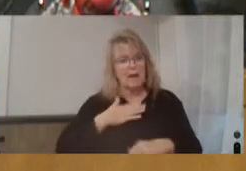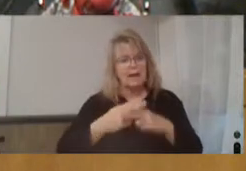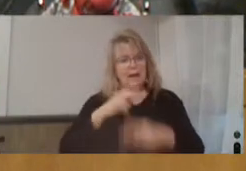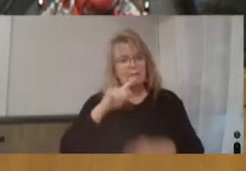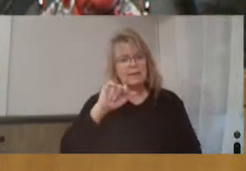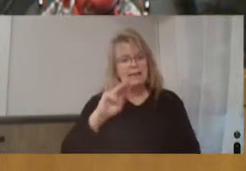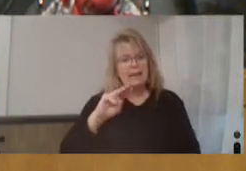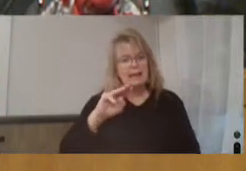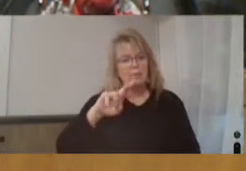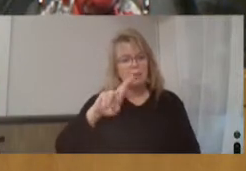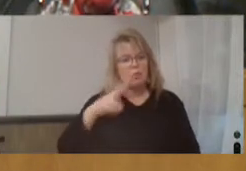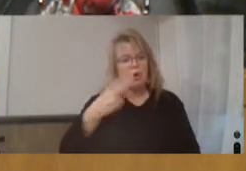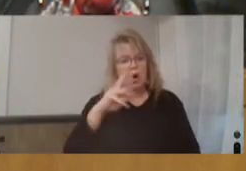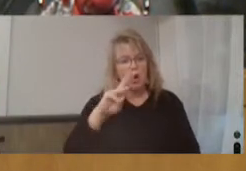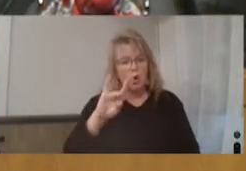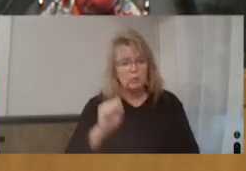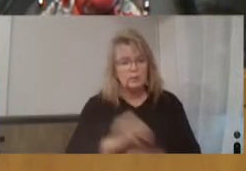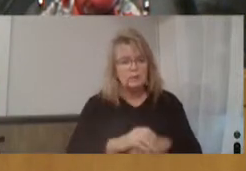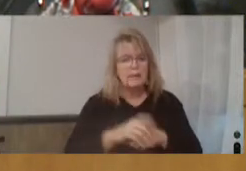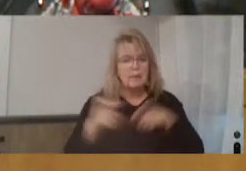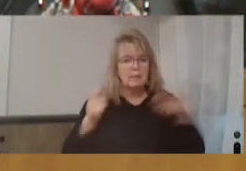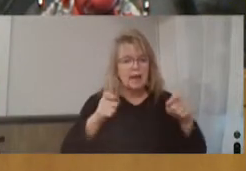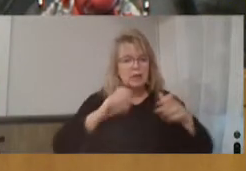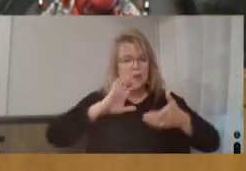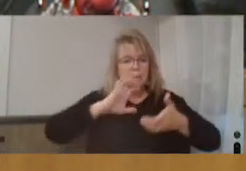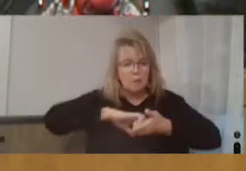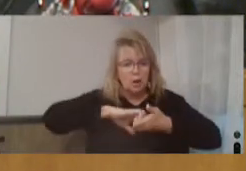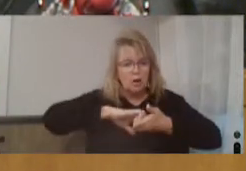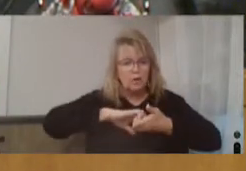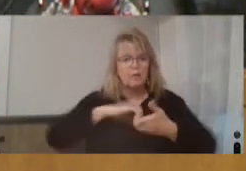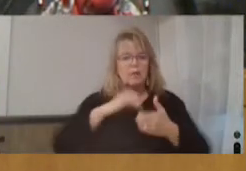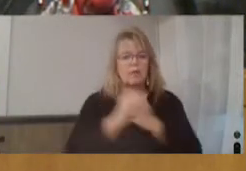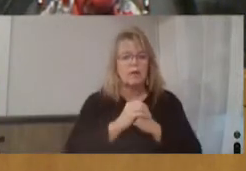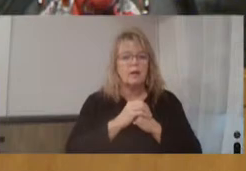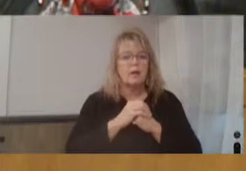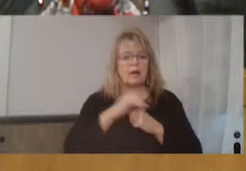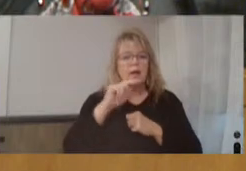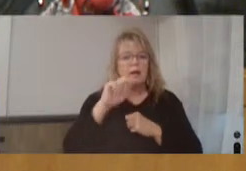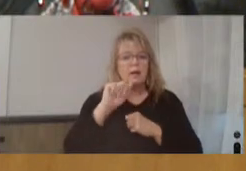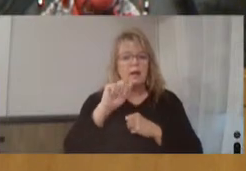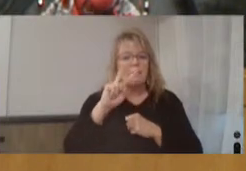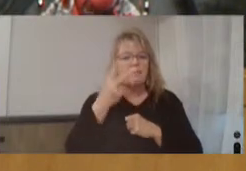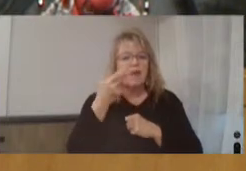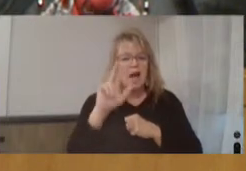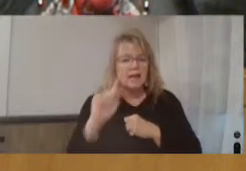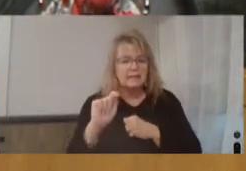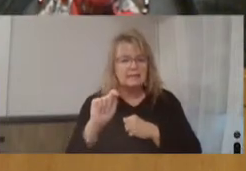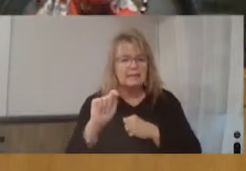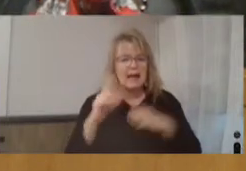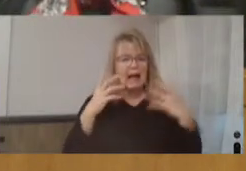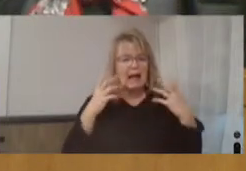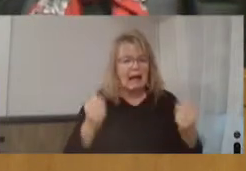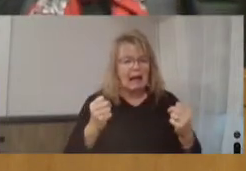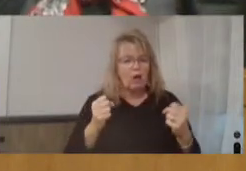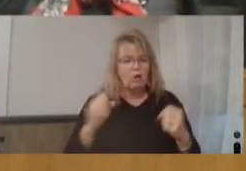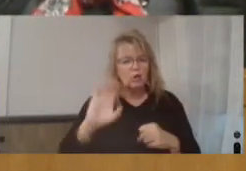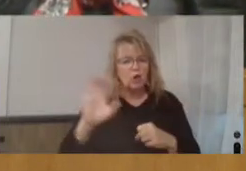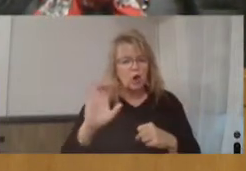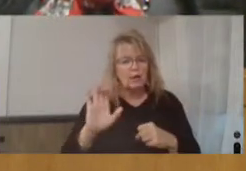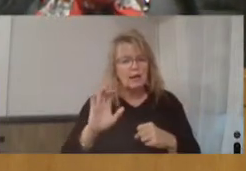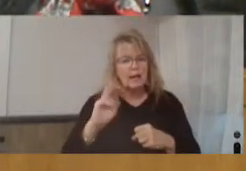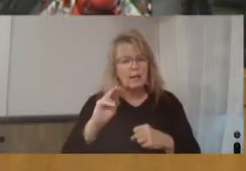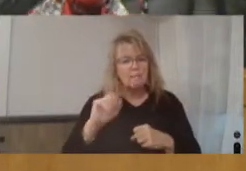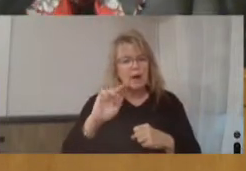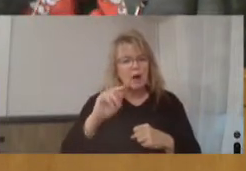I'm the managing partner of the Novant Health Charlotte Marathon. I just wanted to take a minute tonight to say thank you